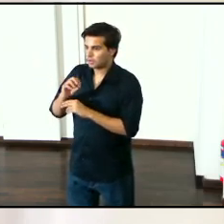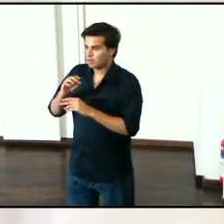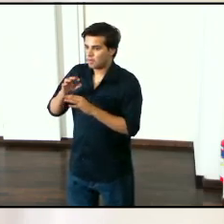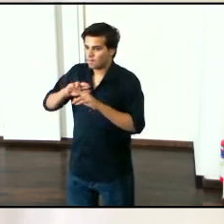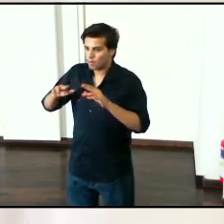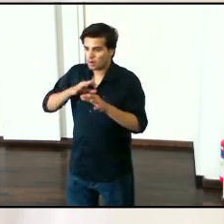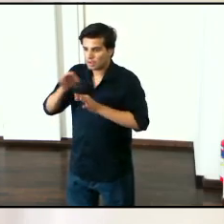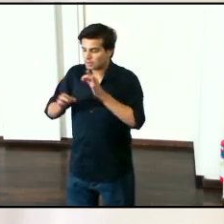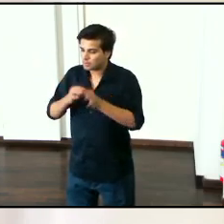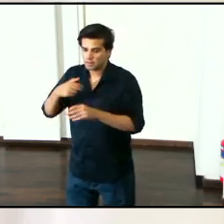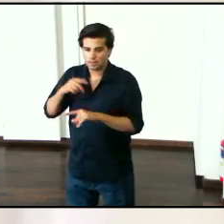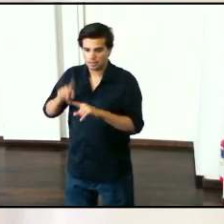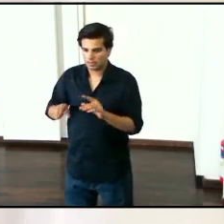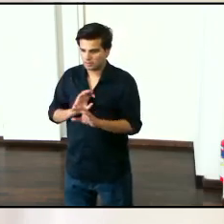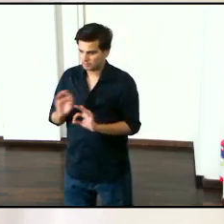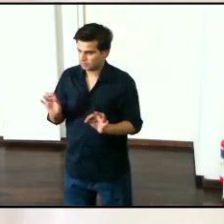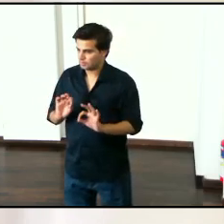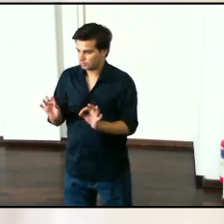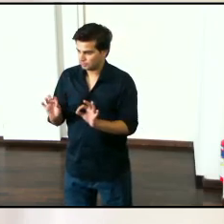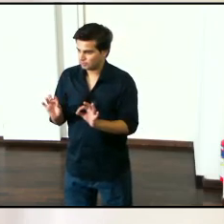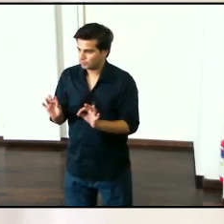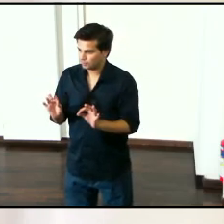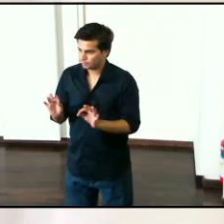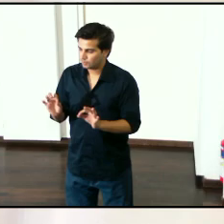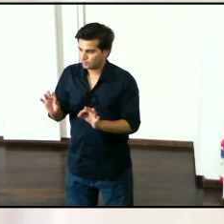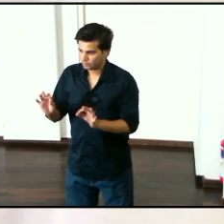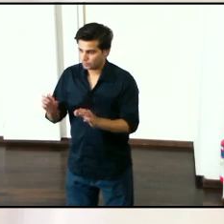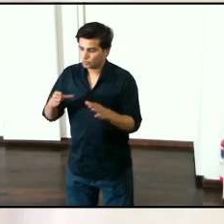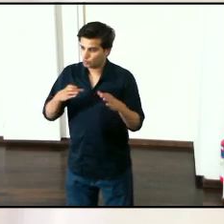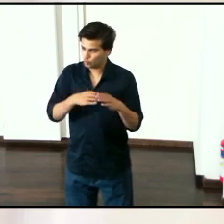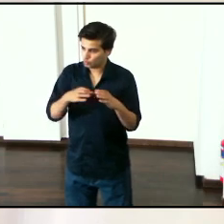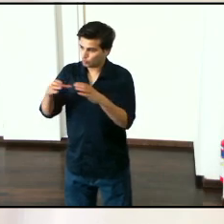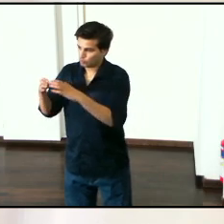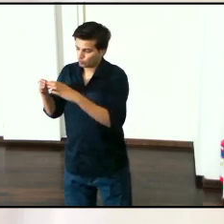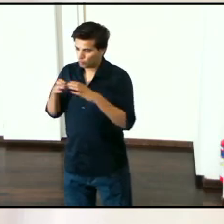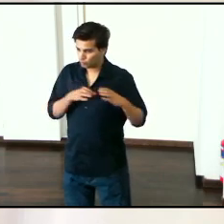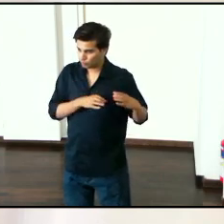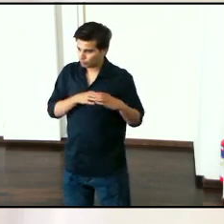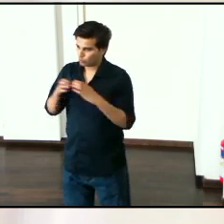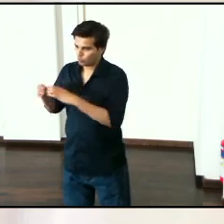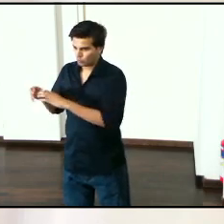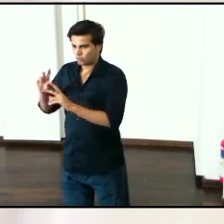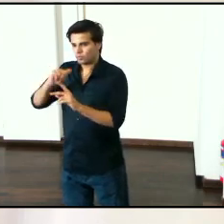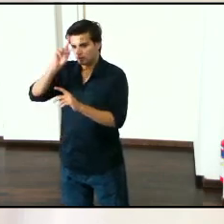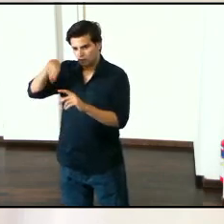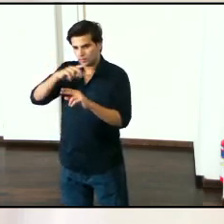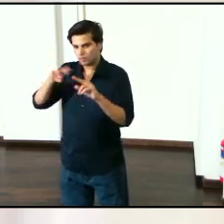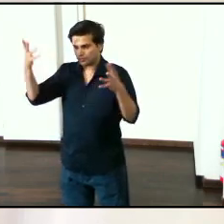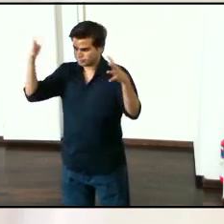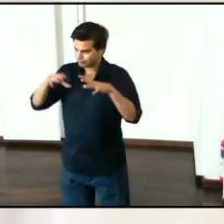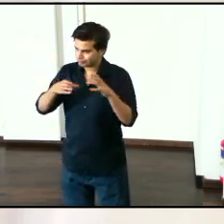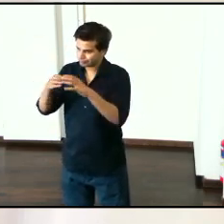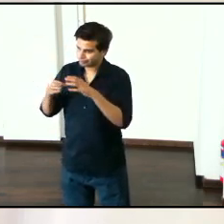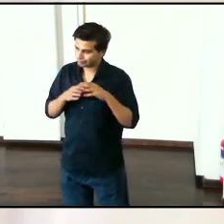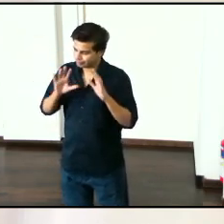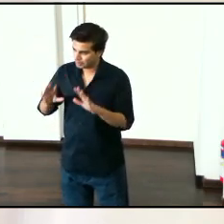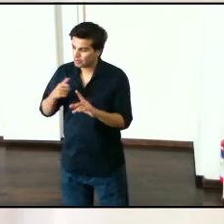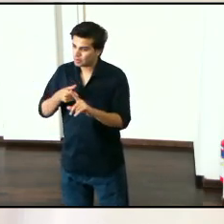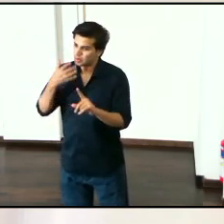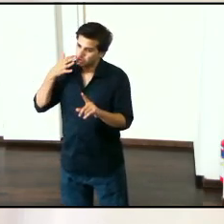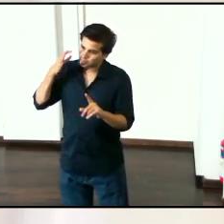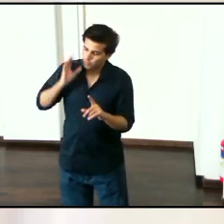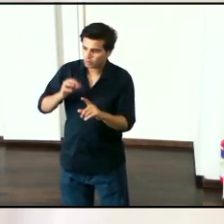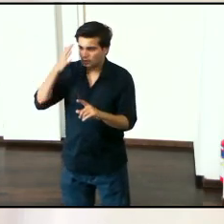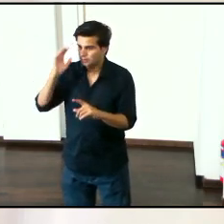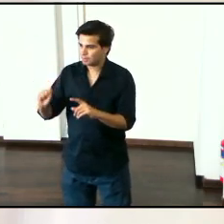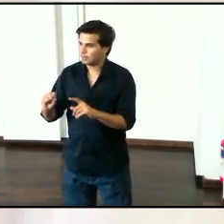enough. There are groups from all over the country. And this is something that is very, very important to remember